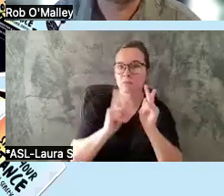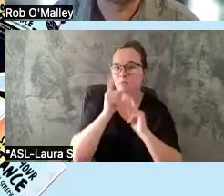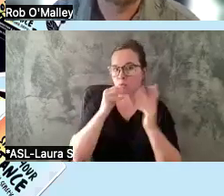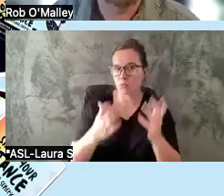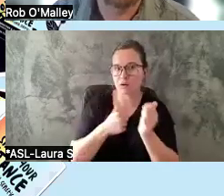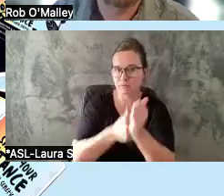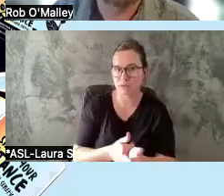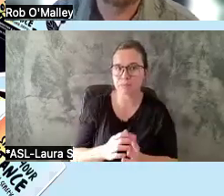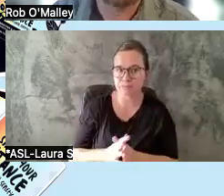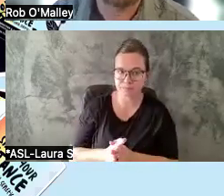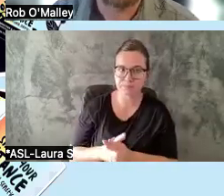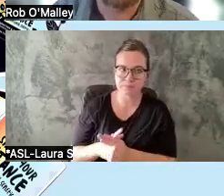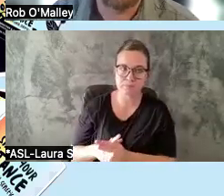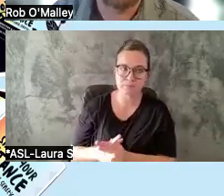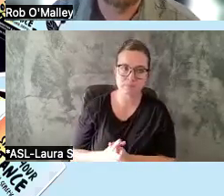route.